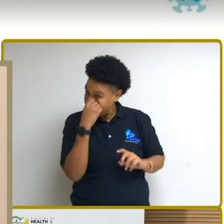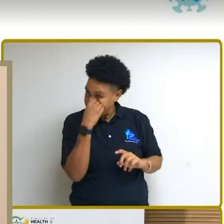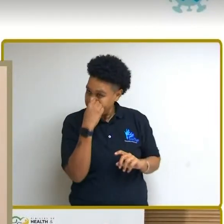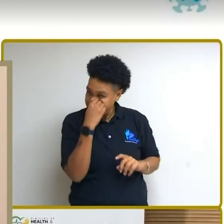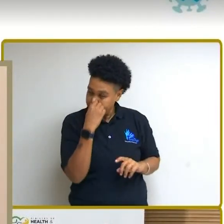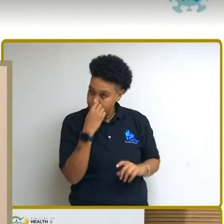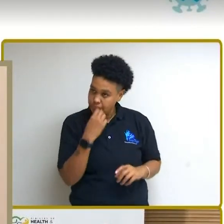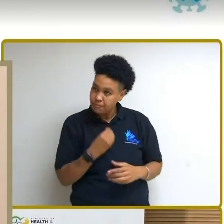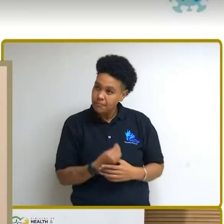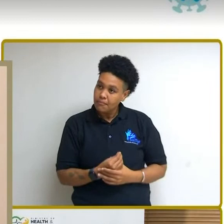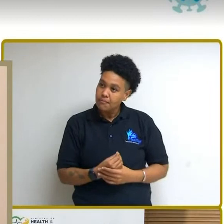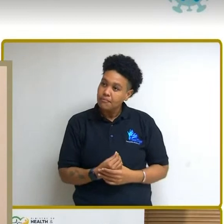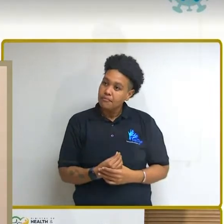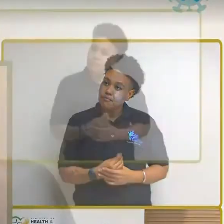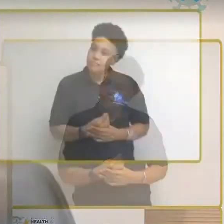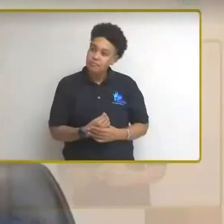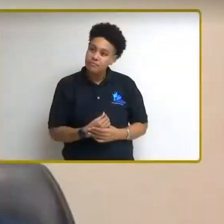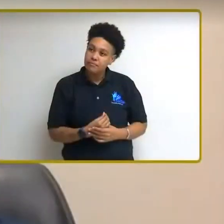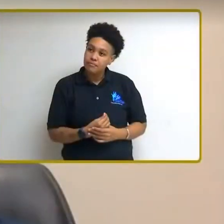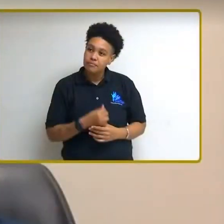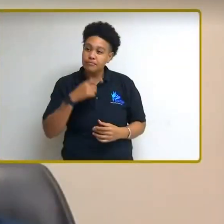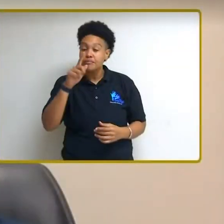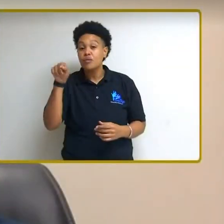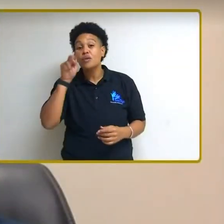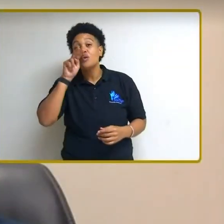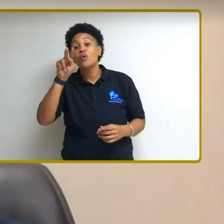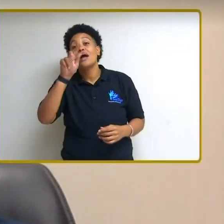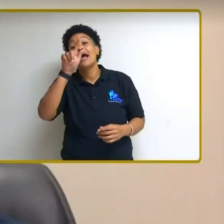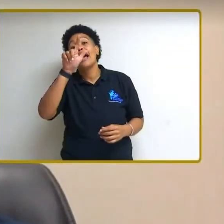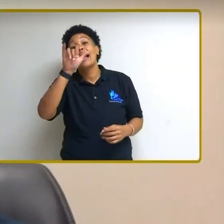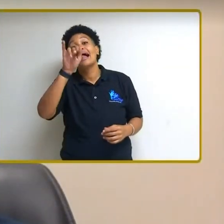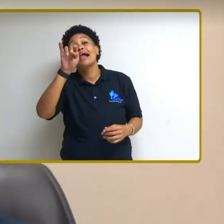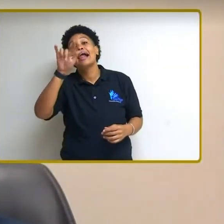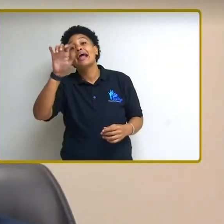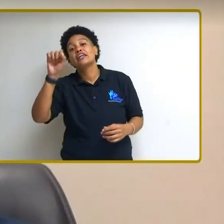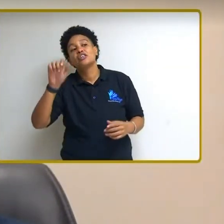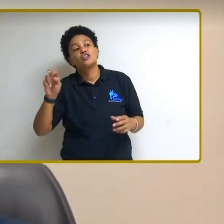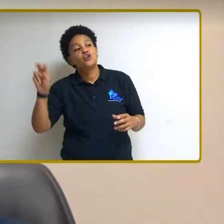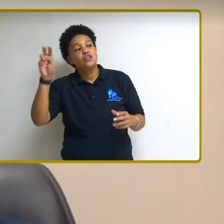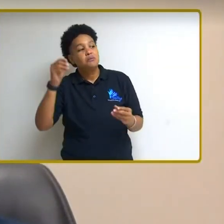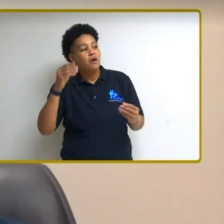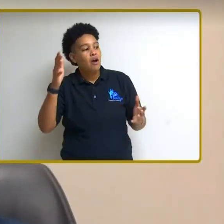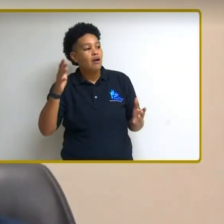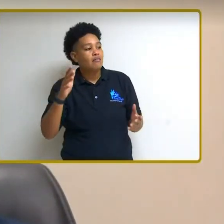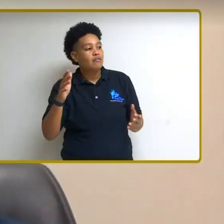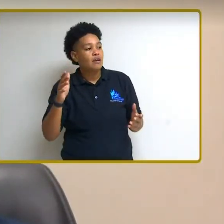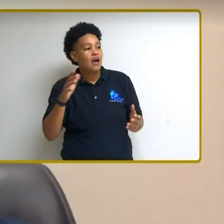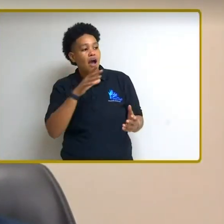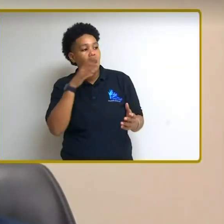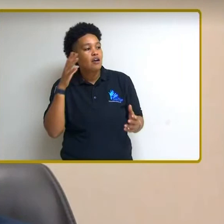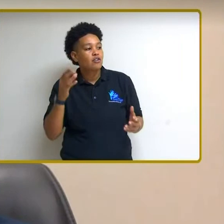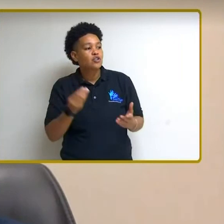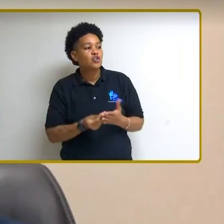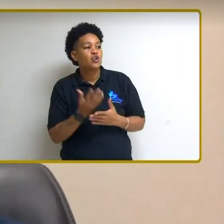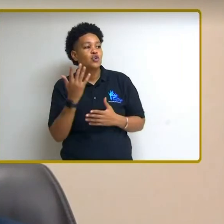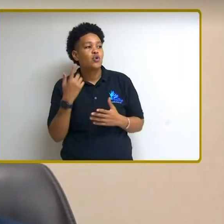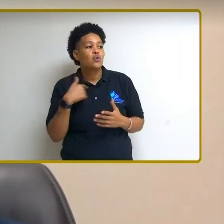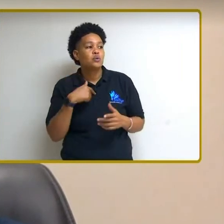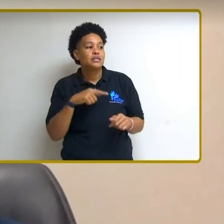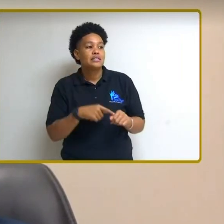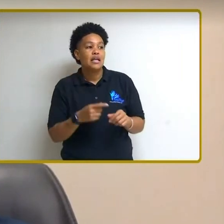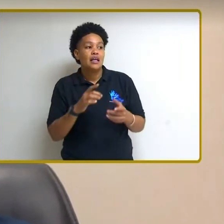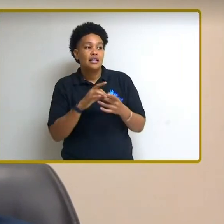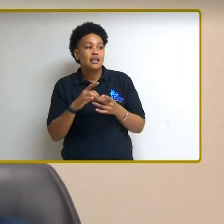offer, agriculture will grow when we start to grow as well. Manufacturing, because we buy a lot of things